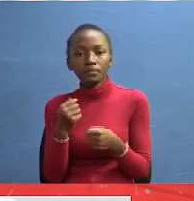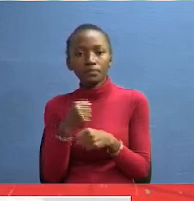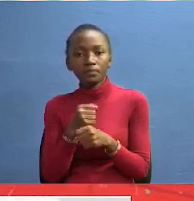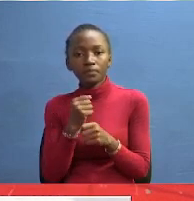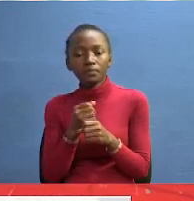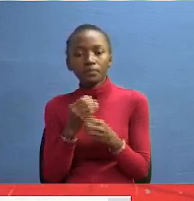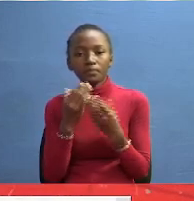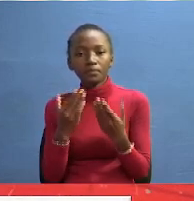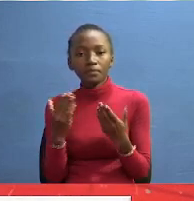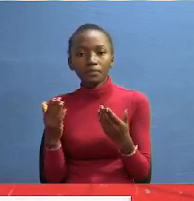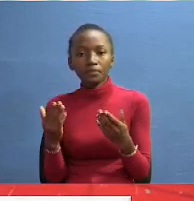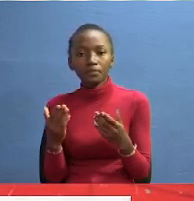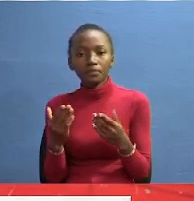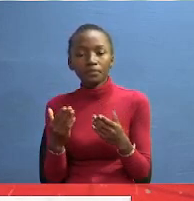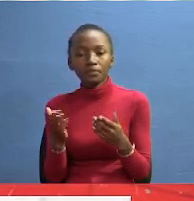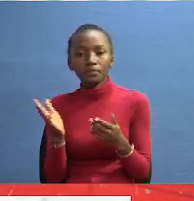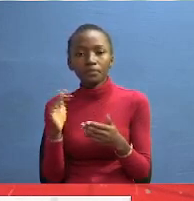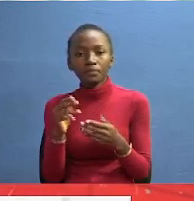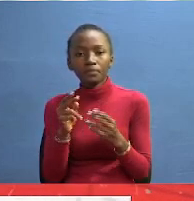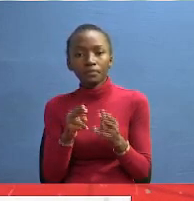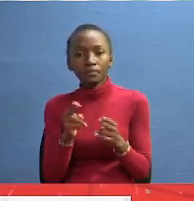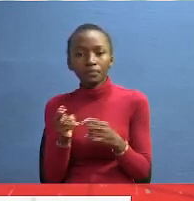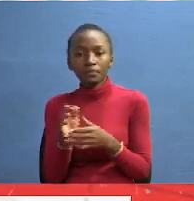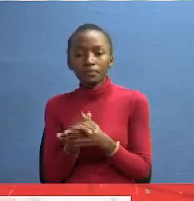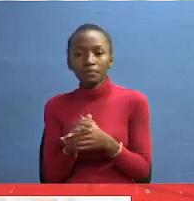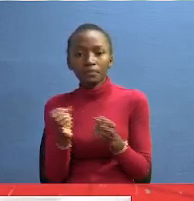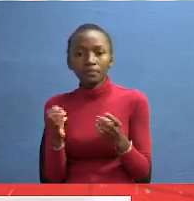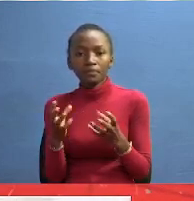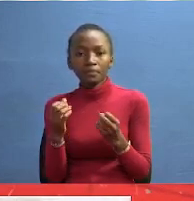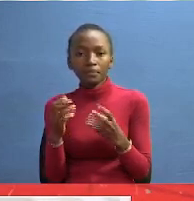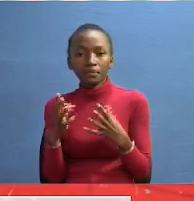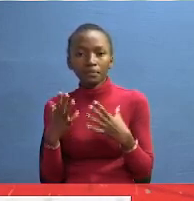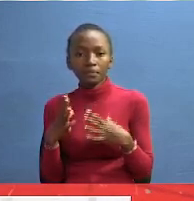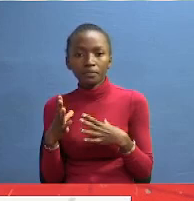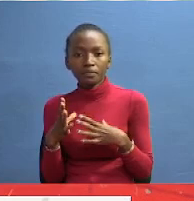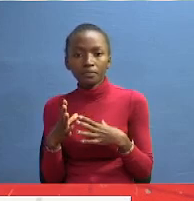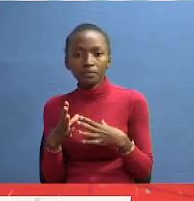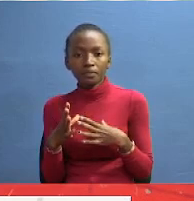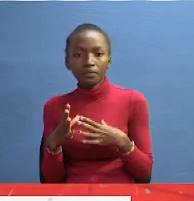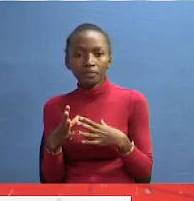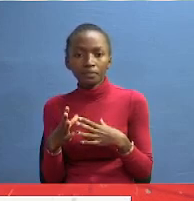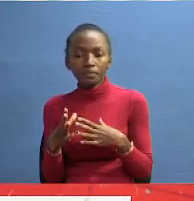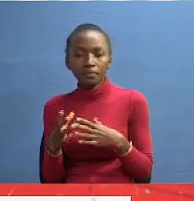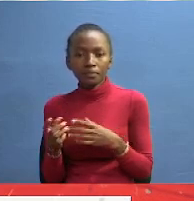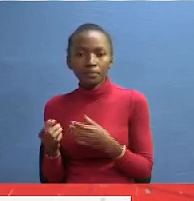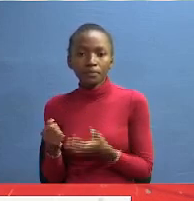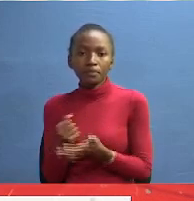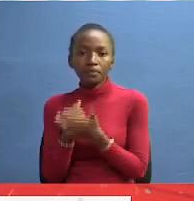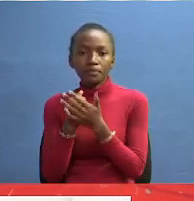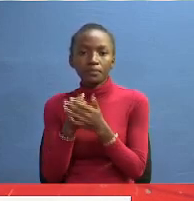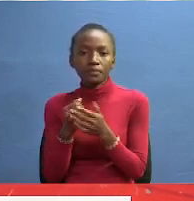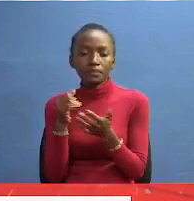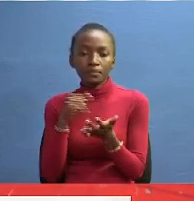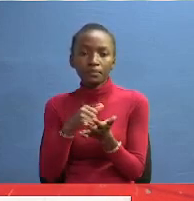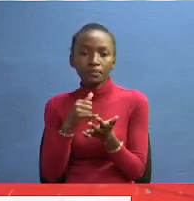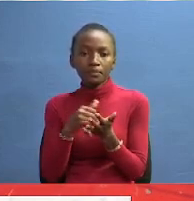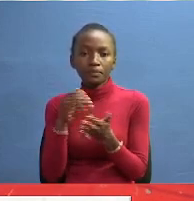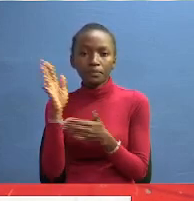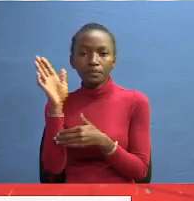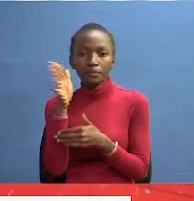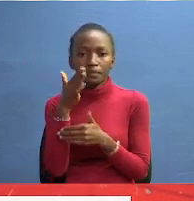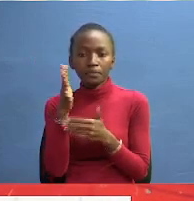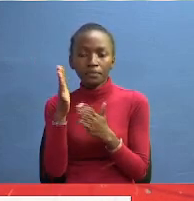peace. And of course, quite a number of personalities came on board, which included ambassadors and even presidents of quite a number of